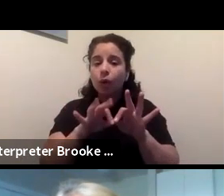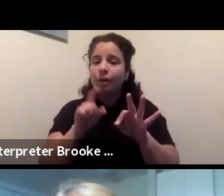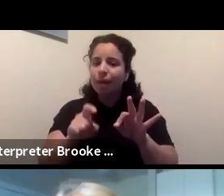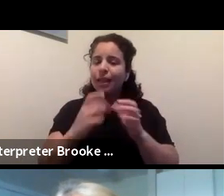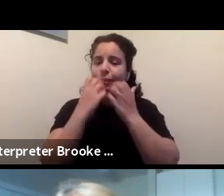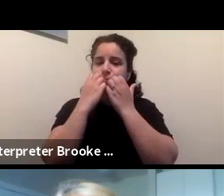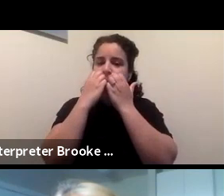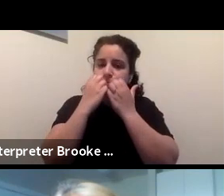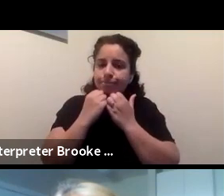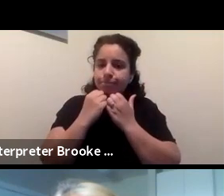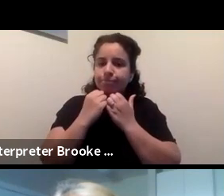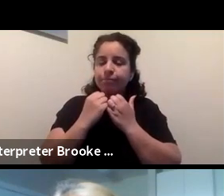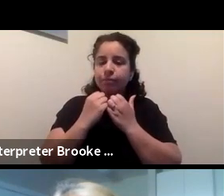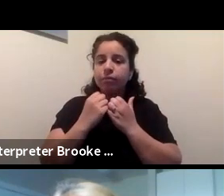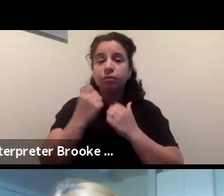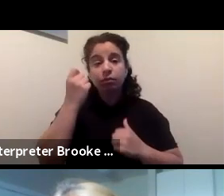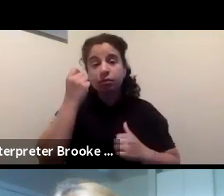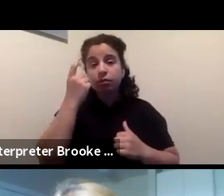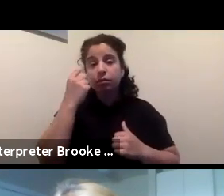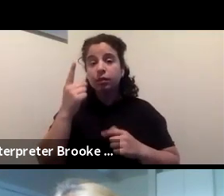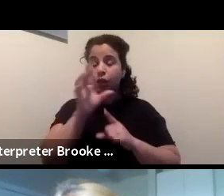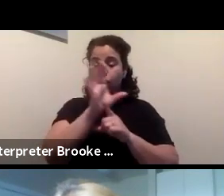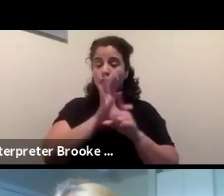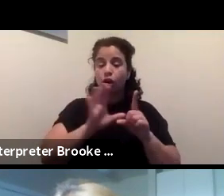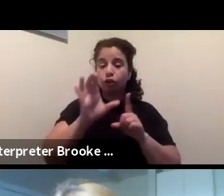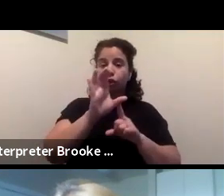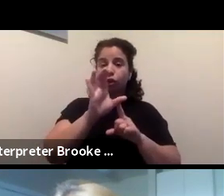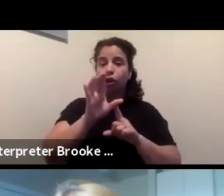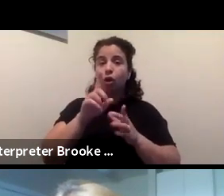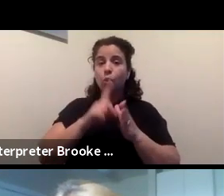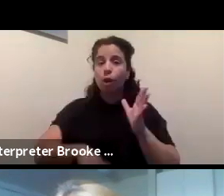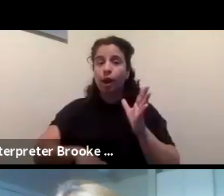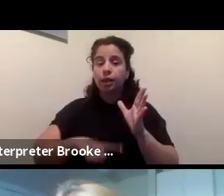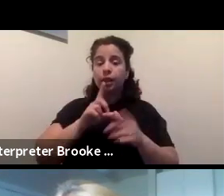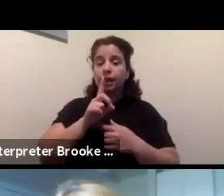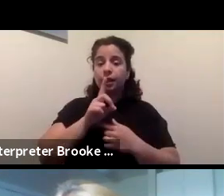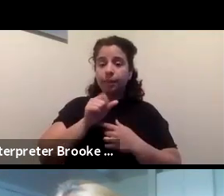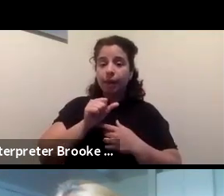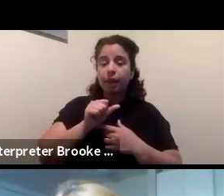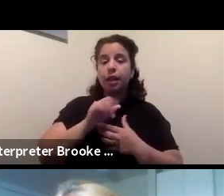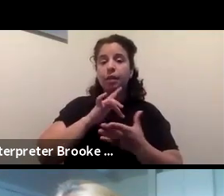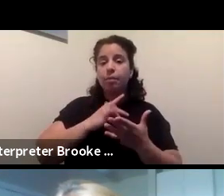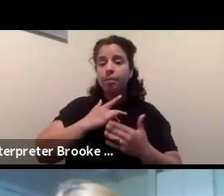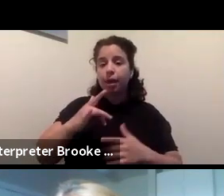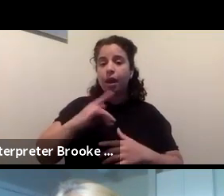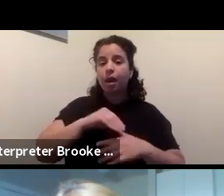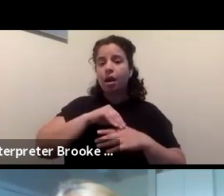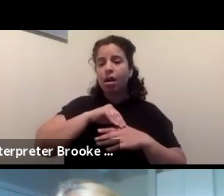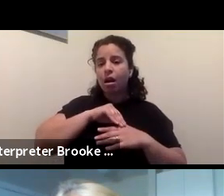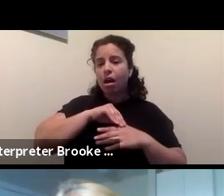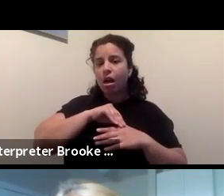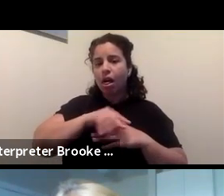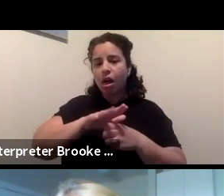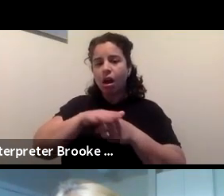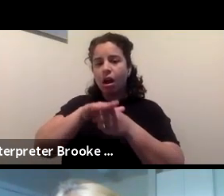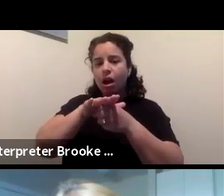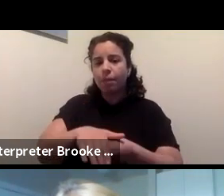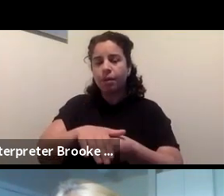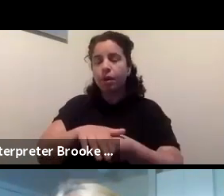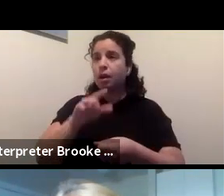a culture that disables trickles into the online spaces and asks us to do things that hurt our bodies. So for